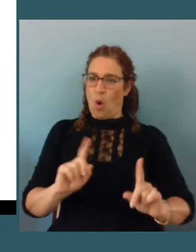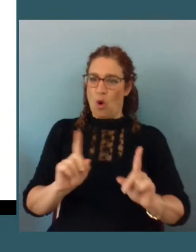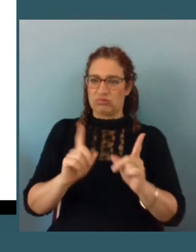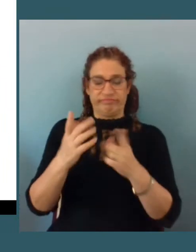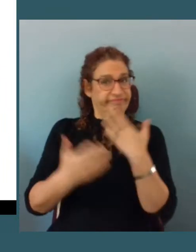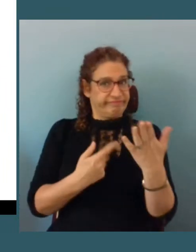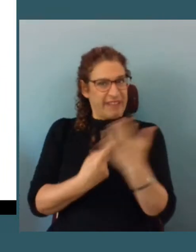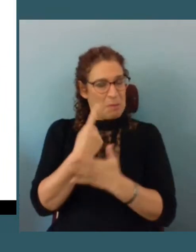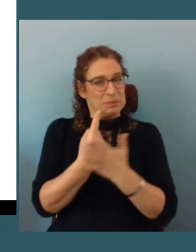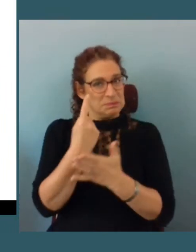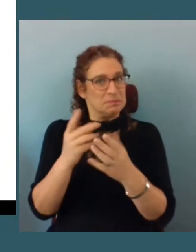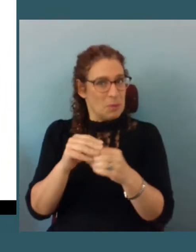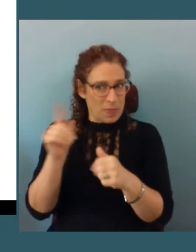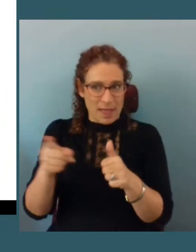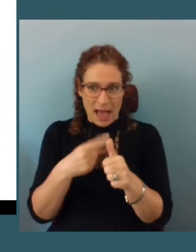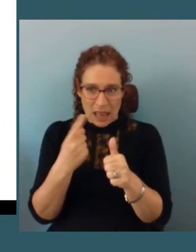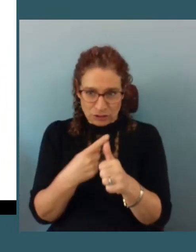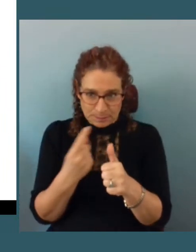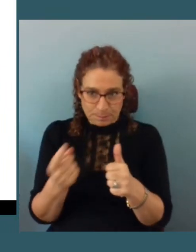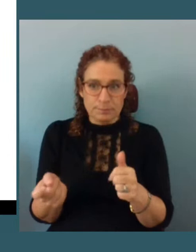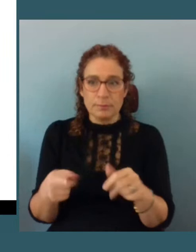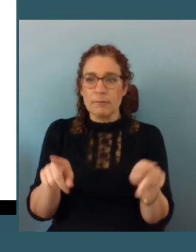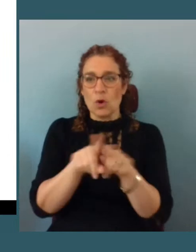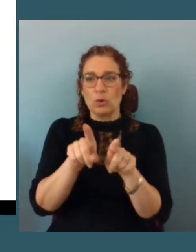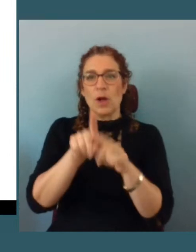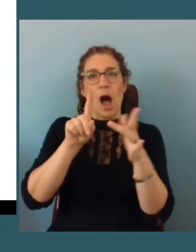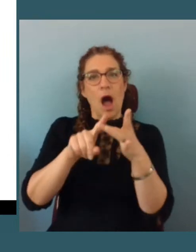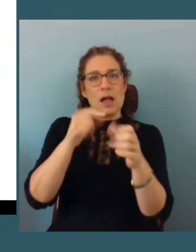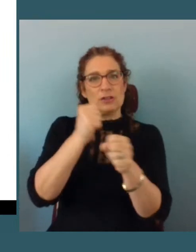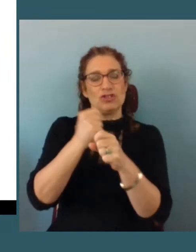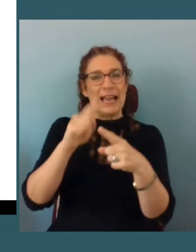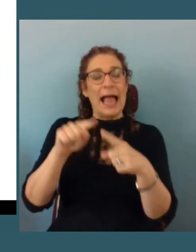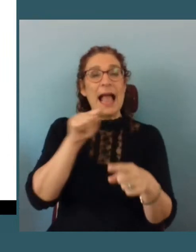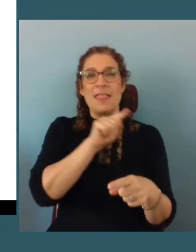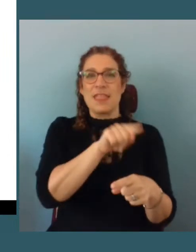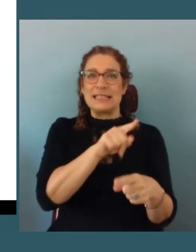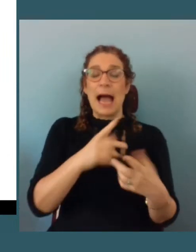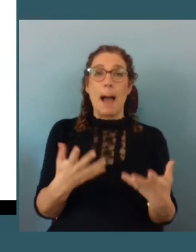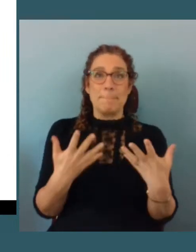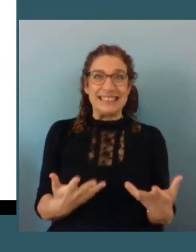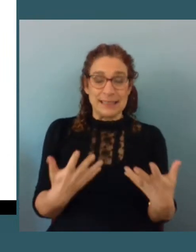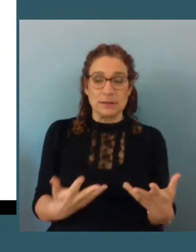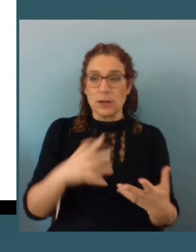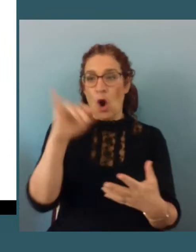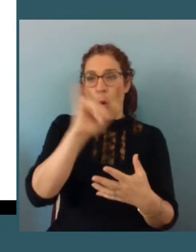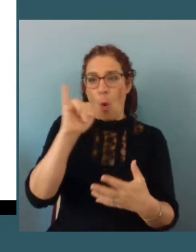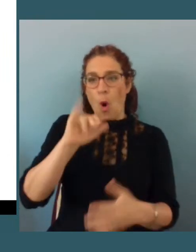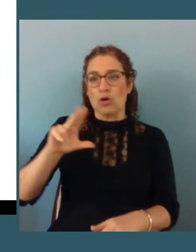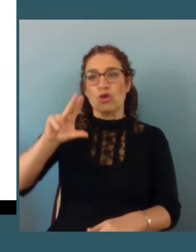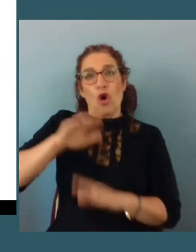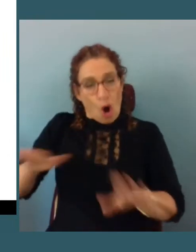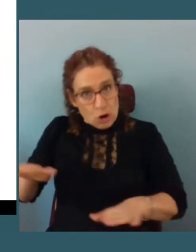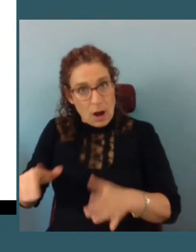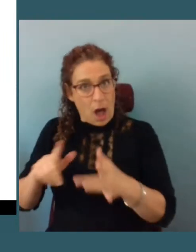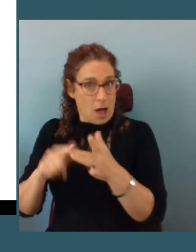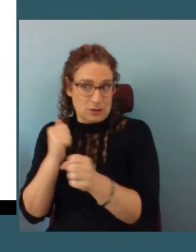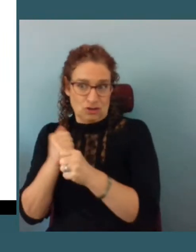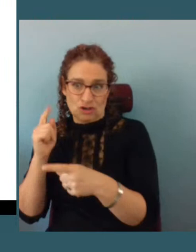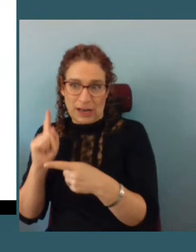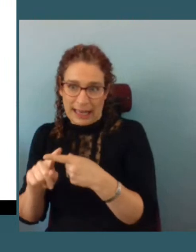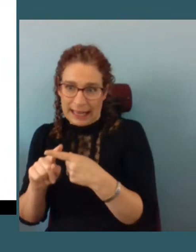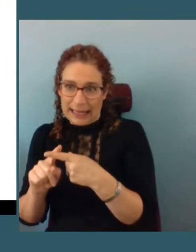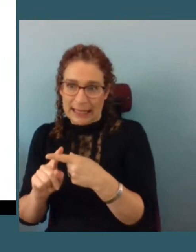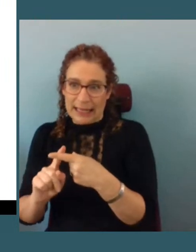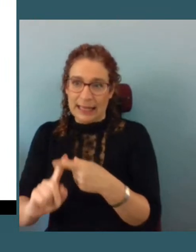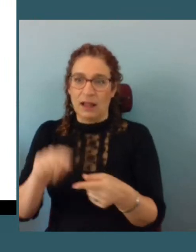about IgE, so-called immediate and non-IgE mediated allergy. And then that will be the bulk of the talk, and